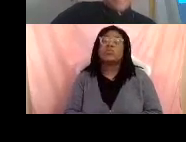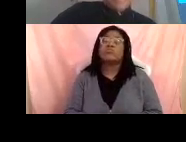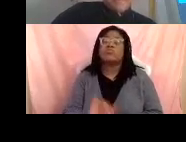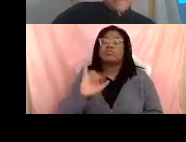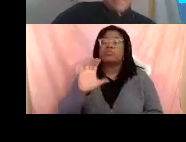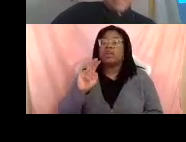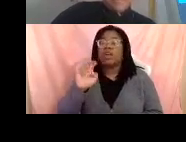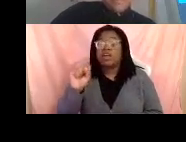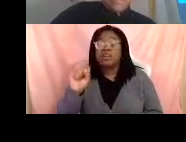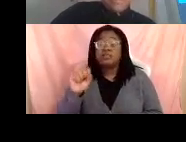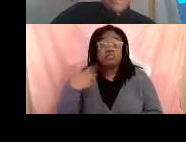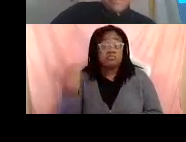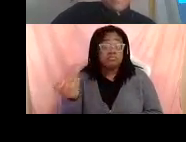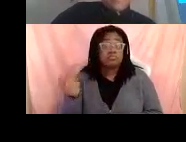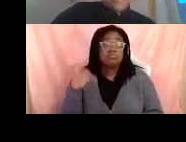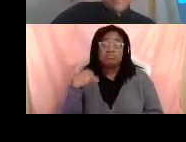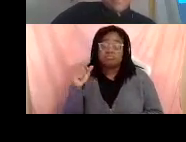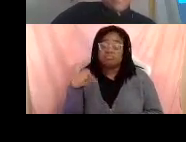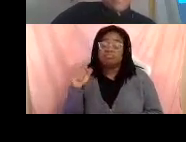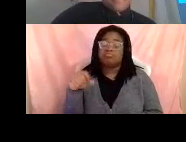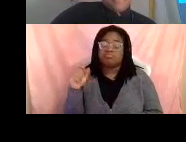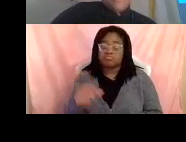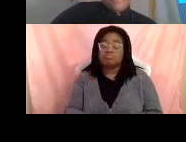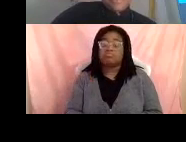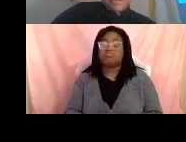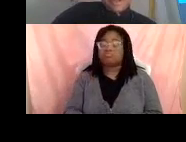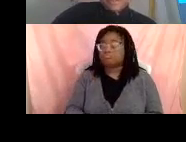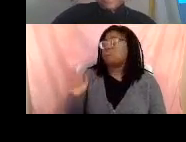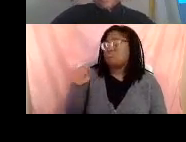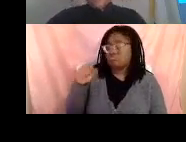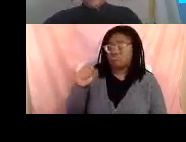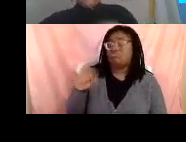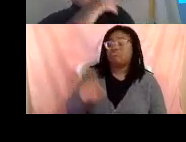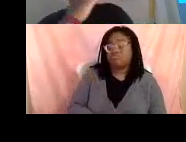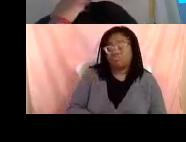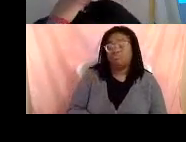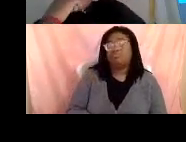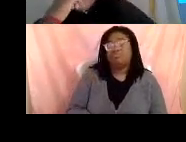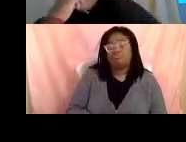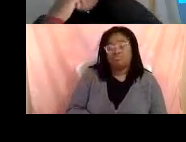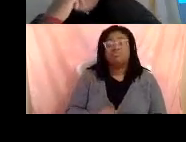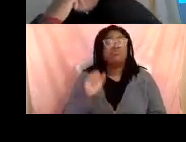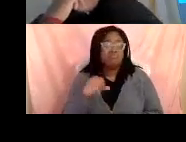Icons. Yeah. Mm-hmm. Now that's resonating. Yeah.